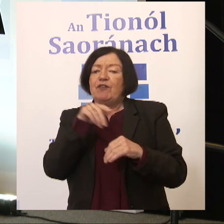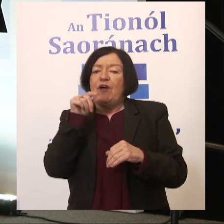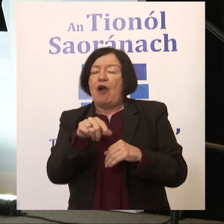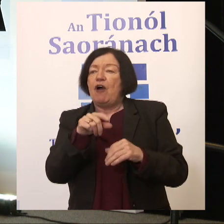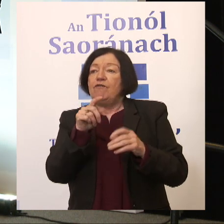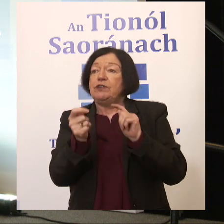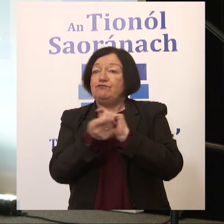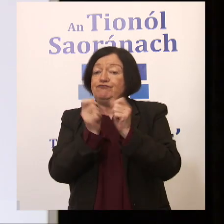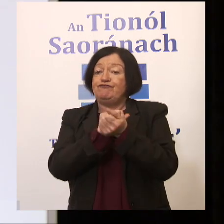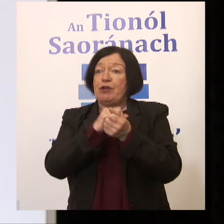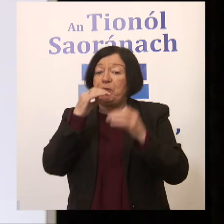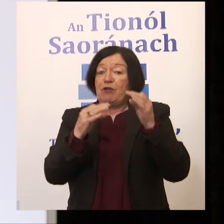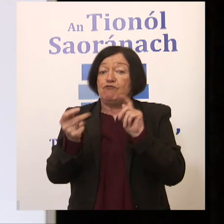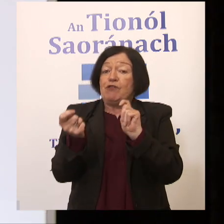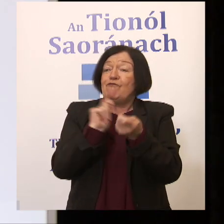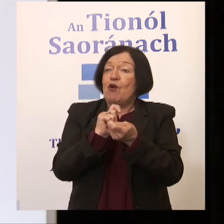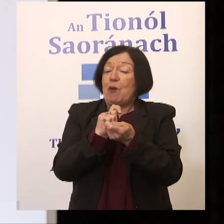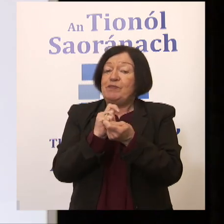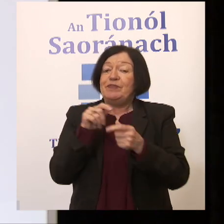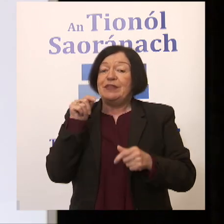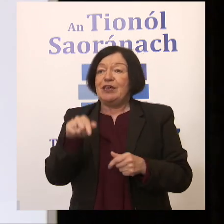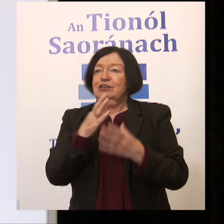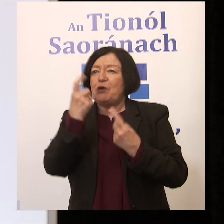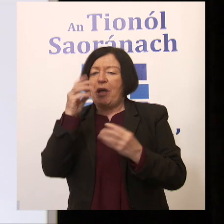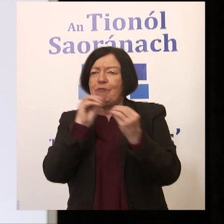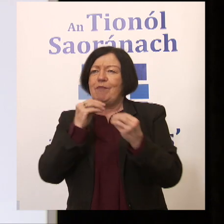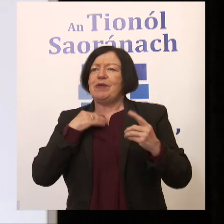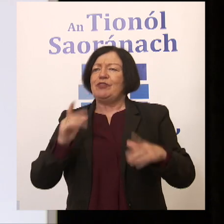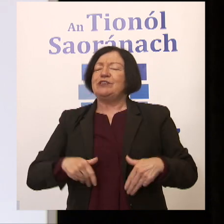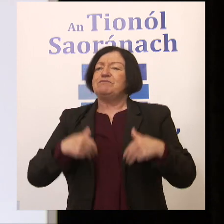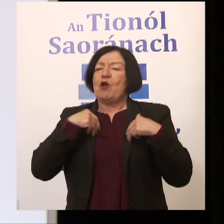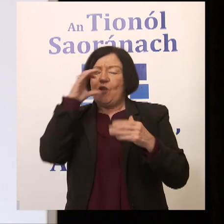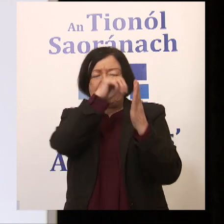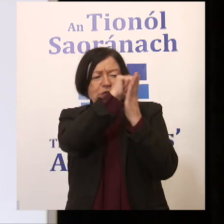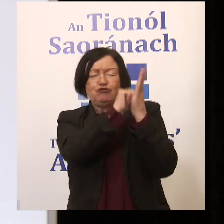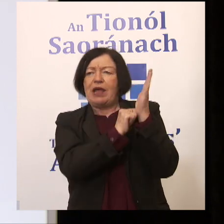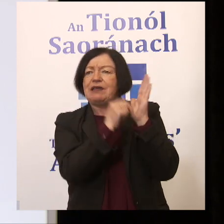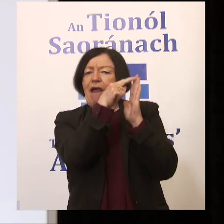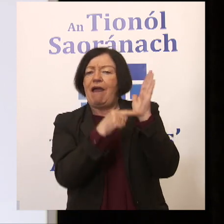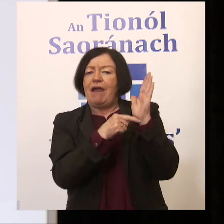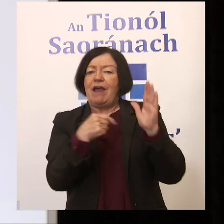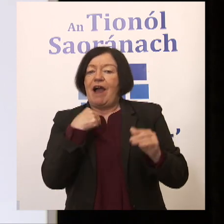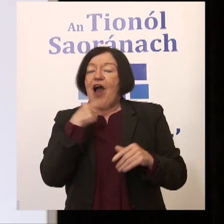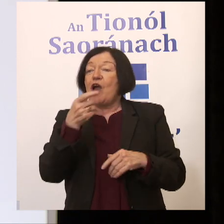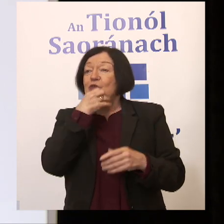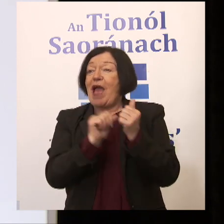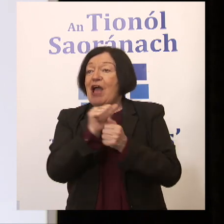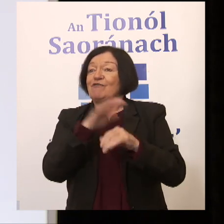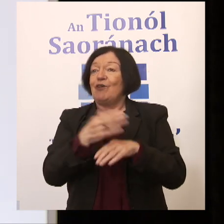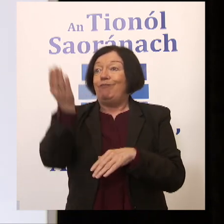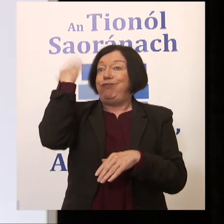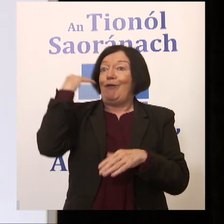reform. And apart from anything else, as somebody remarked to me this morning looking at the agenda, I'm the warm-up act for a former Taoiseach,